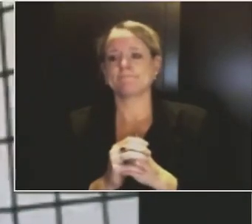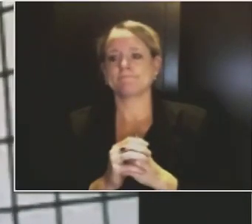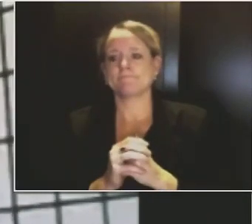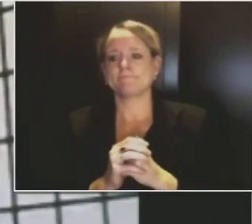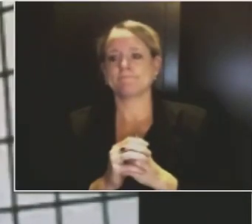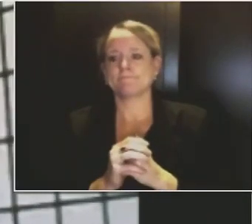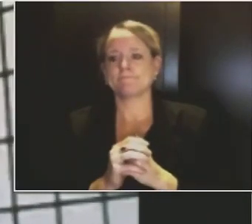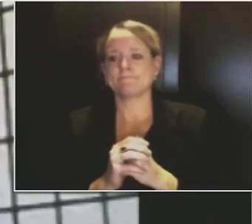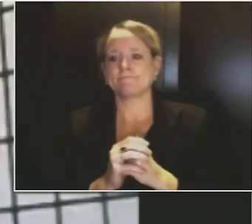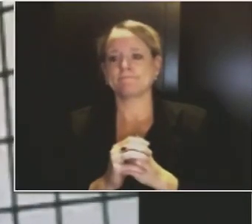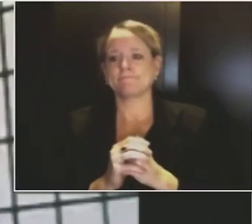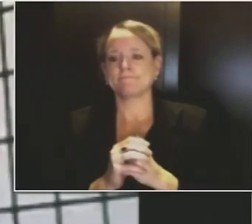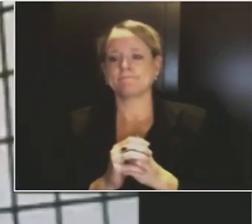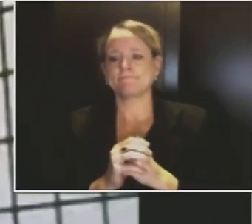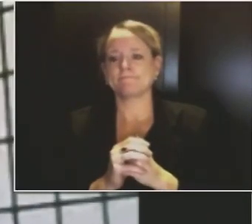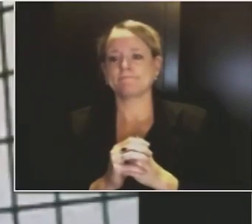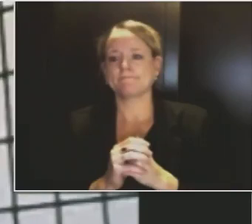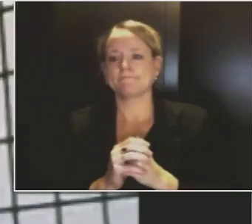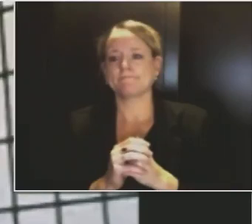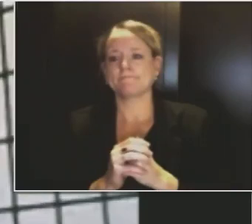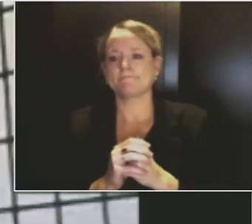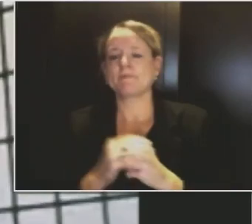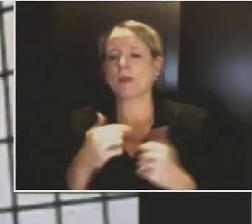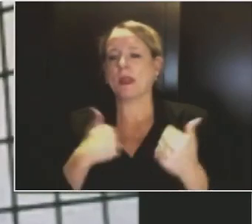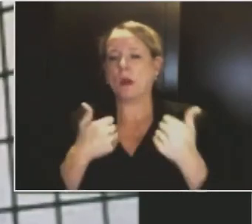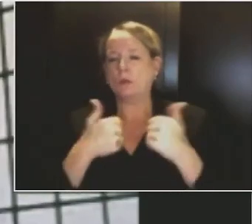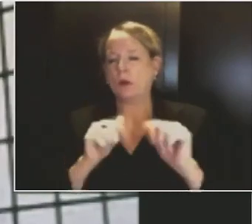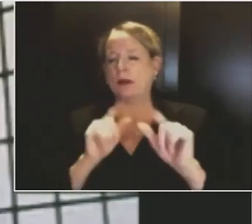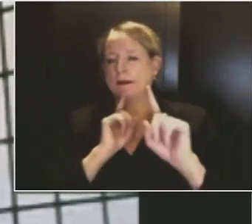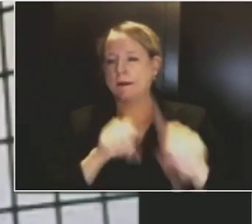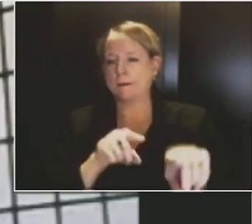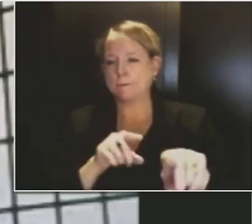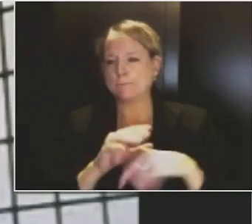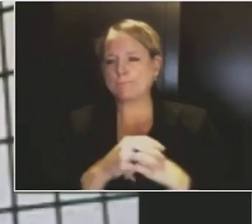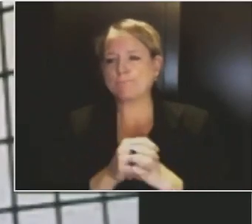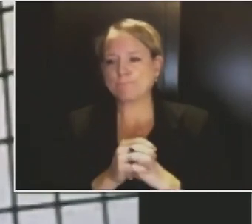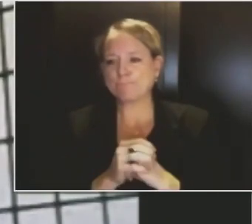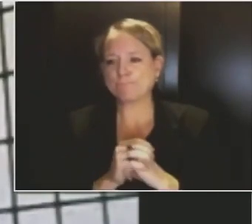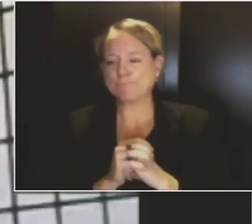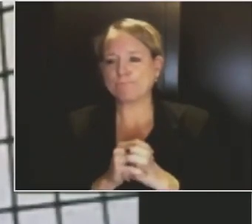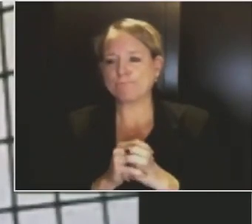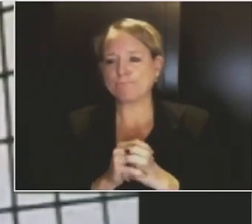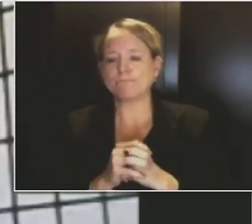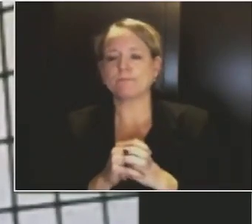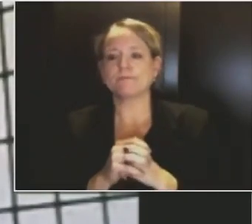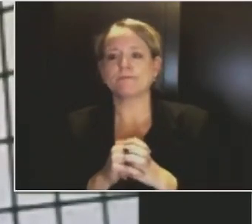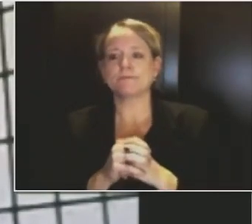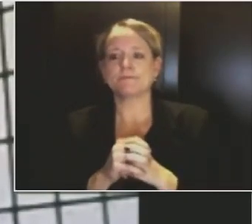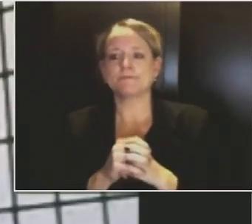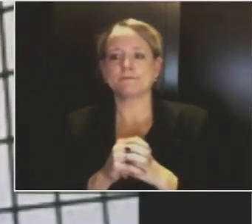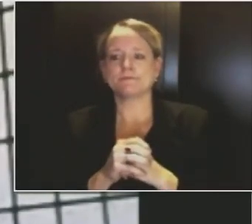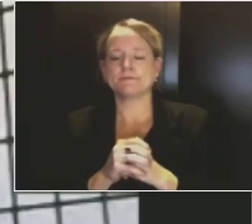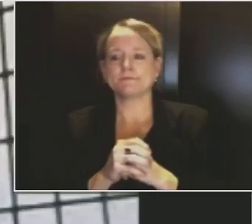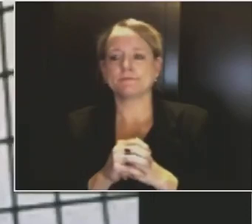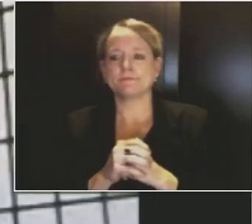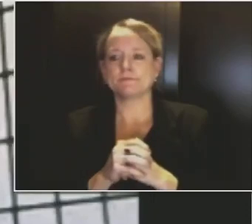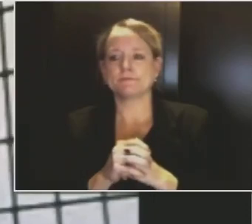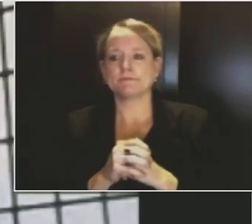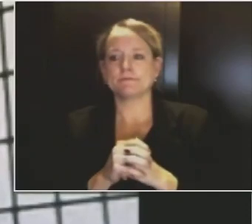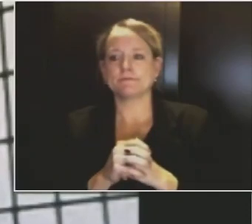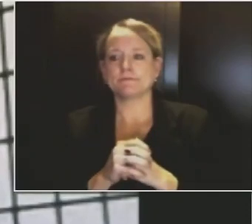understand that there are many types of outbreak situations, and all of those would be included